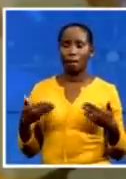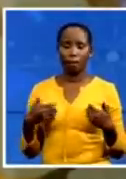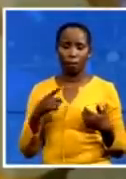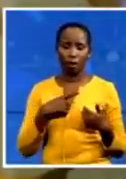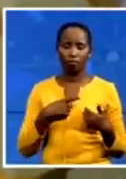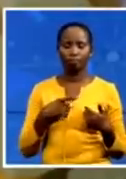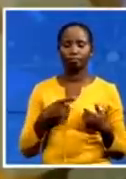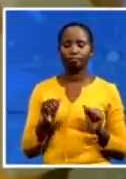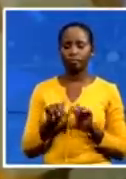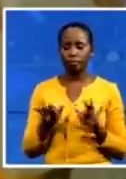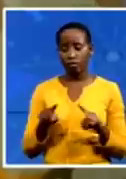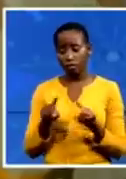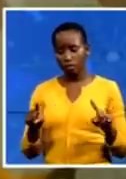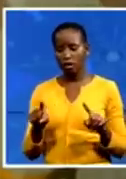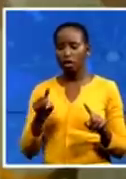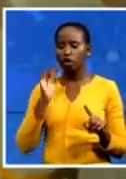and having the kind of